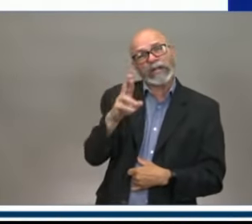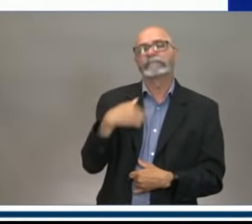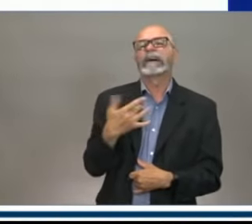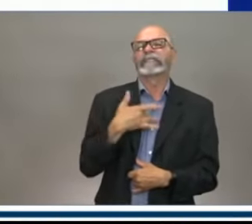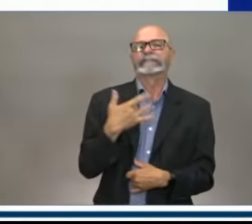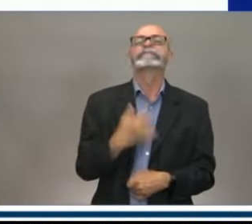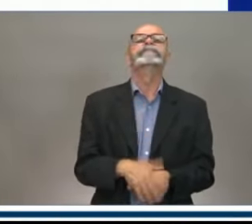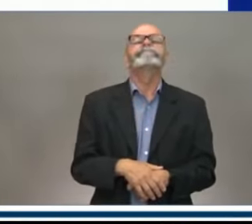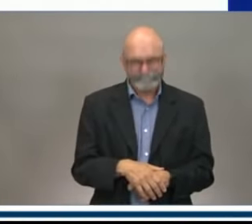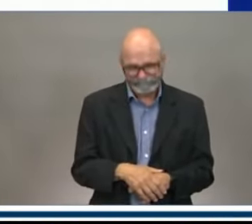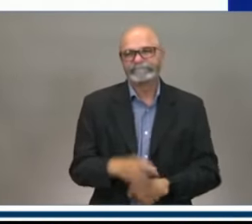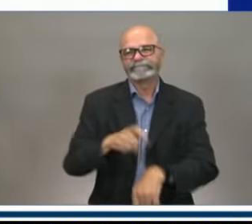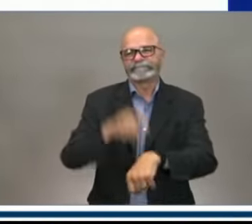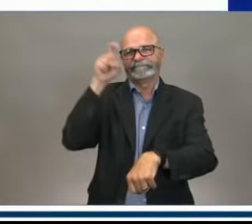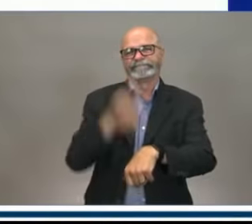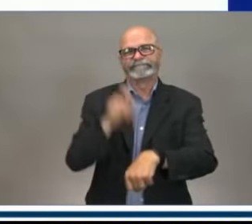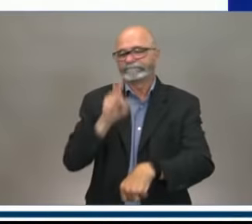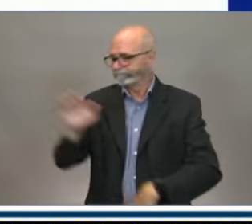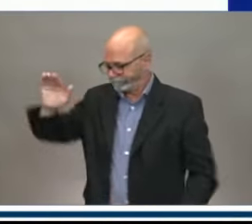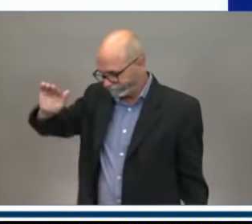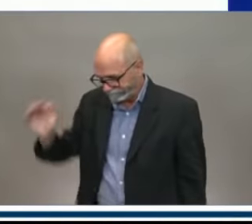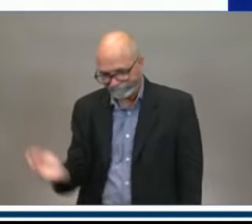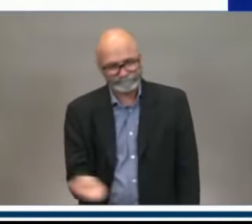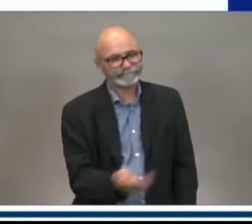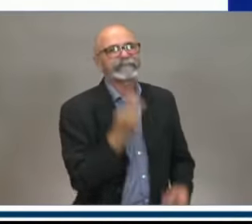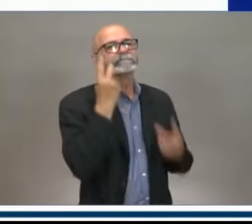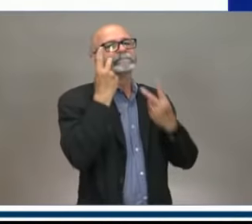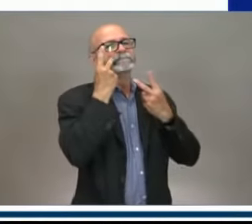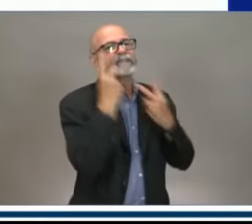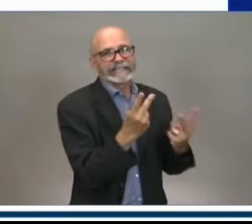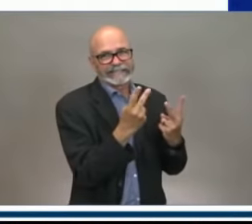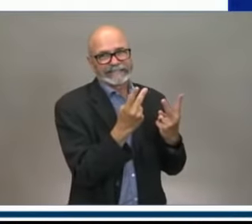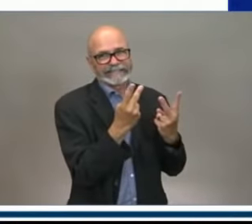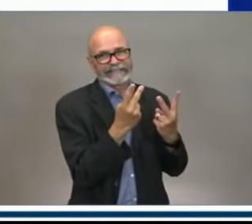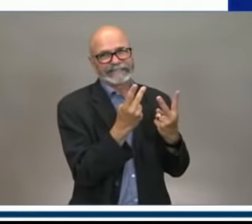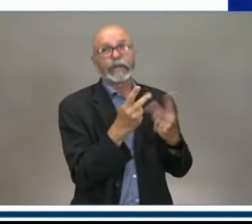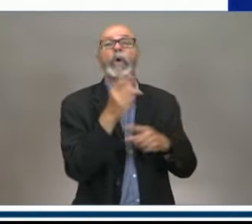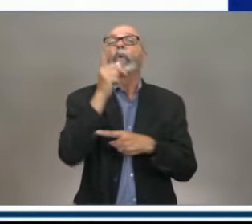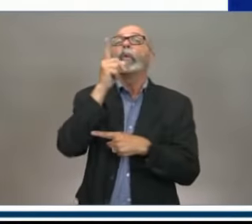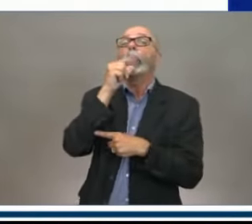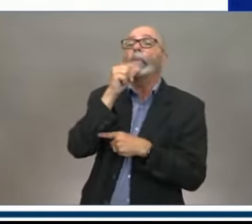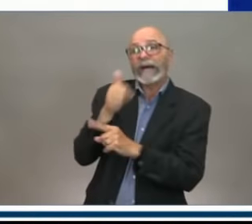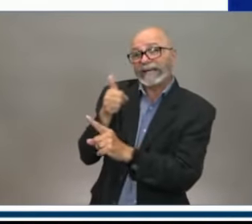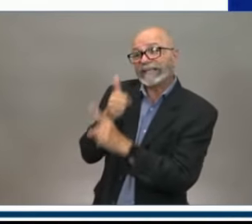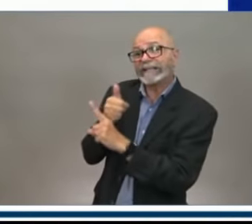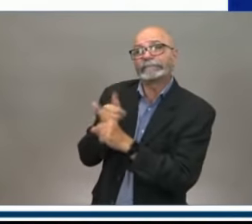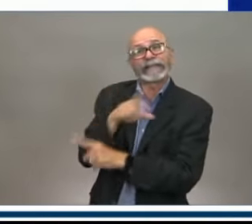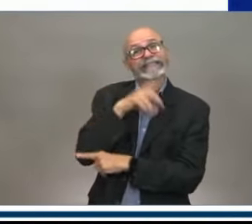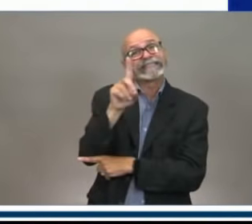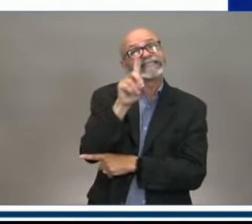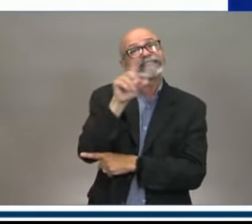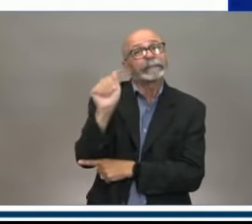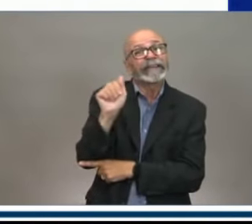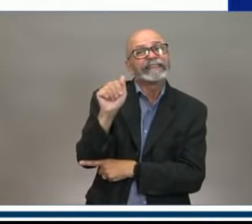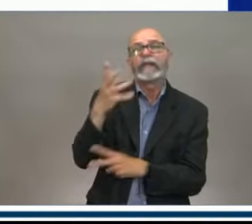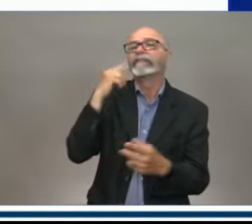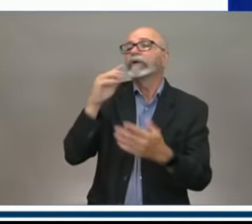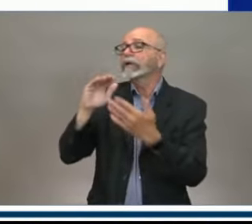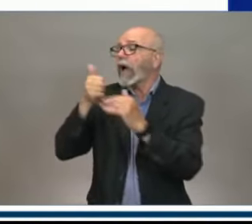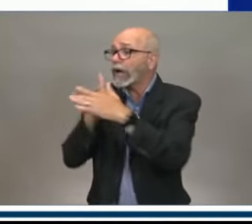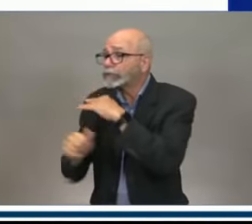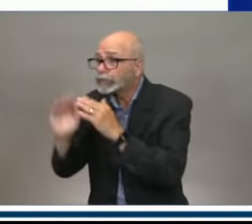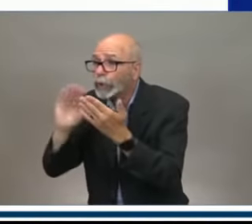our long-term care homes and homes of people with disabilities that are funded by the Department of Community Services.